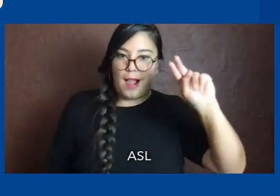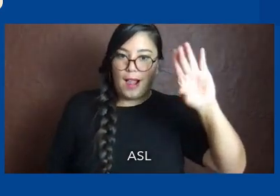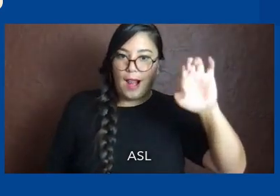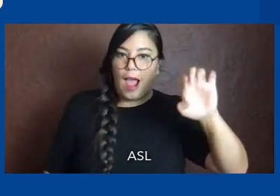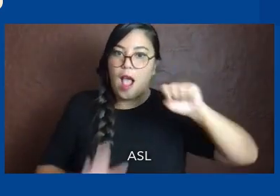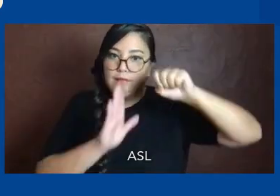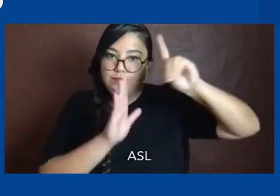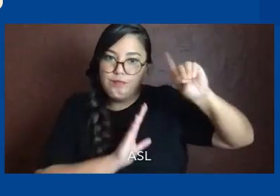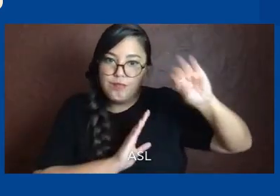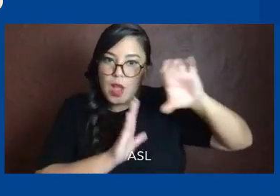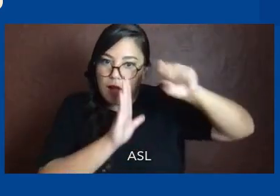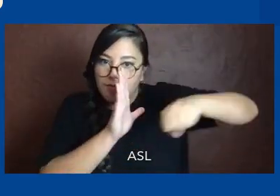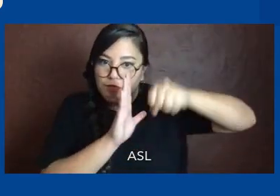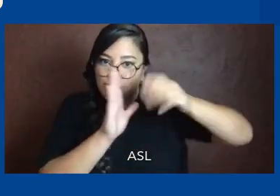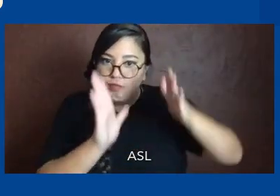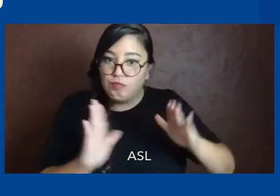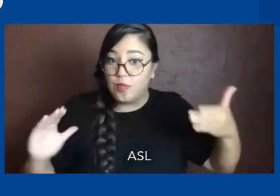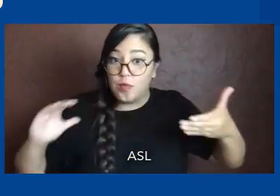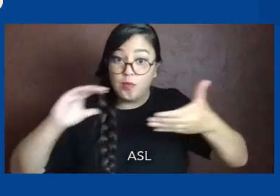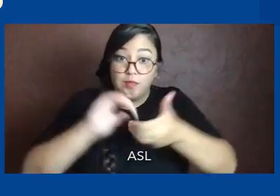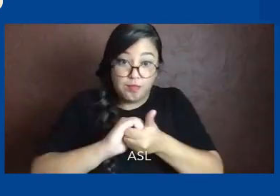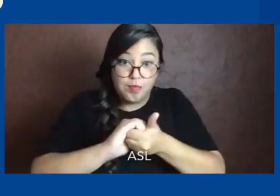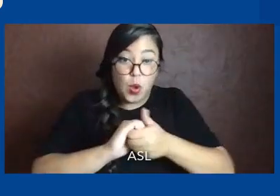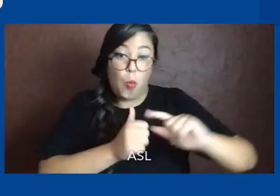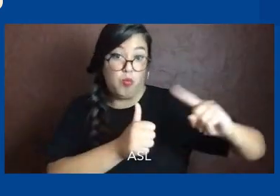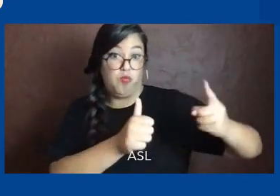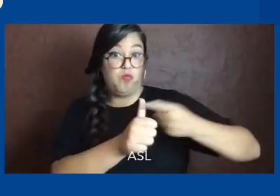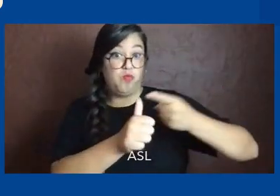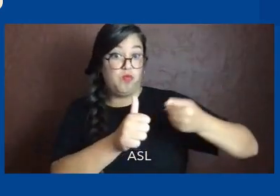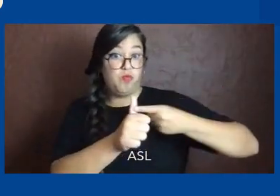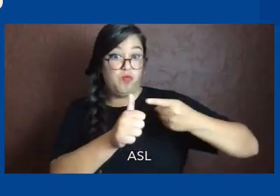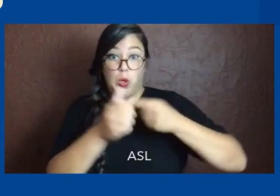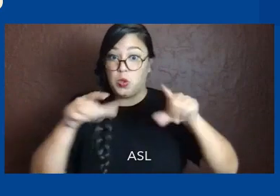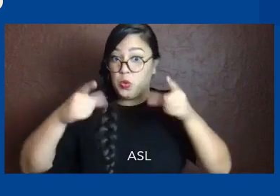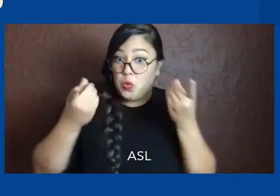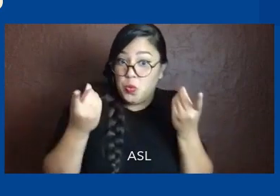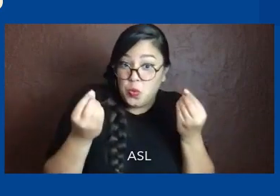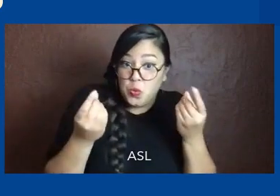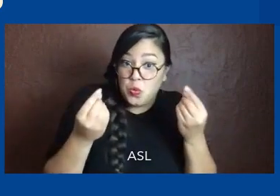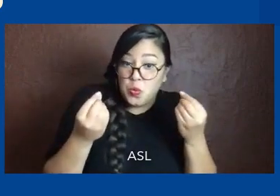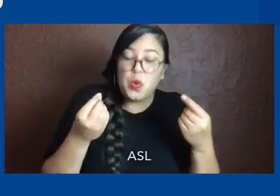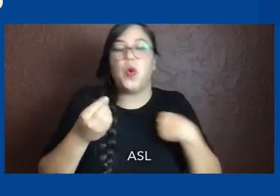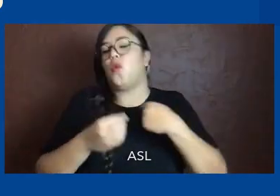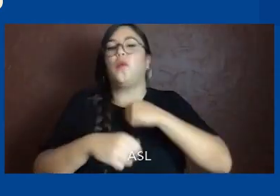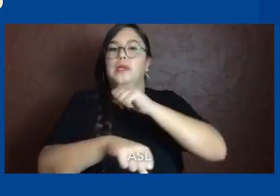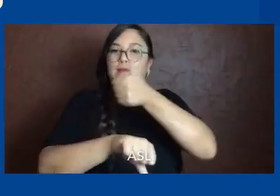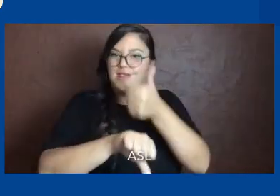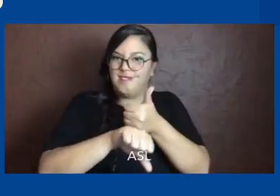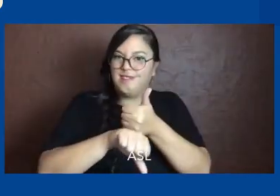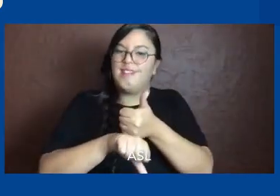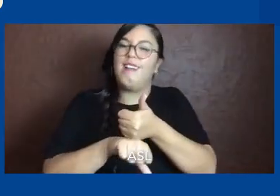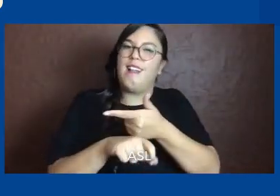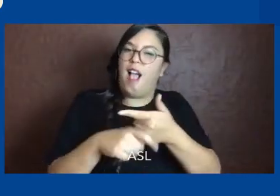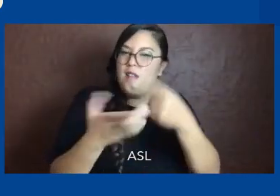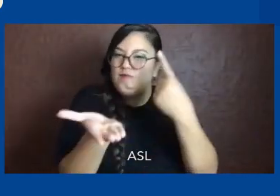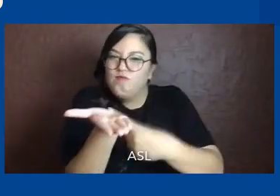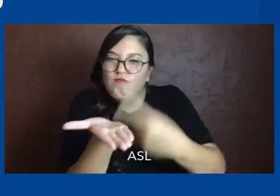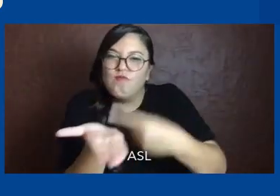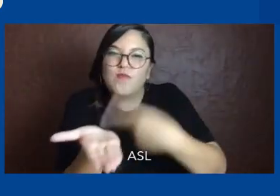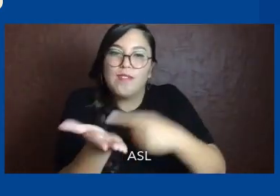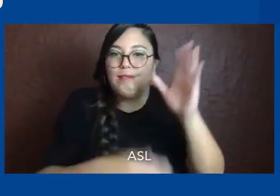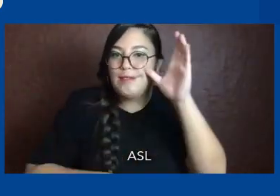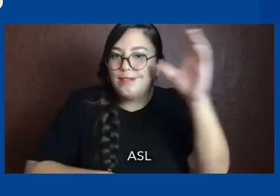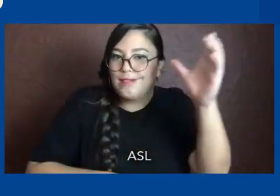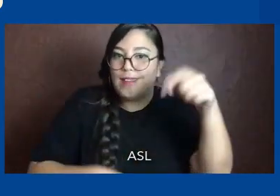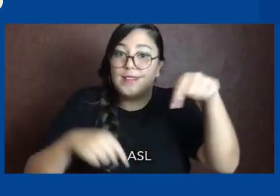things that we kind of did or organized around is specifically what the session is about today. Is